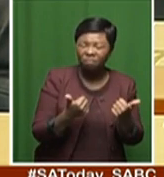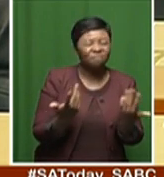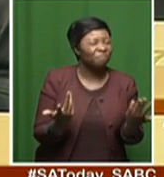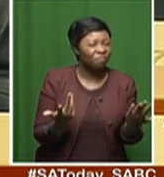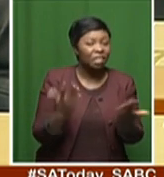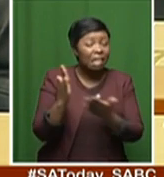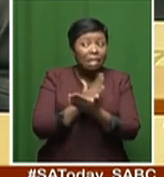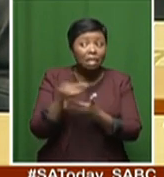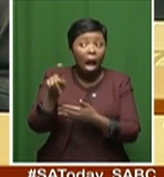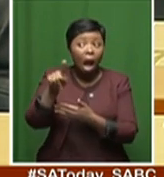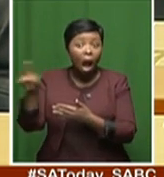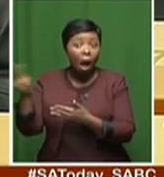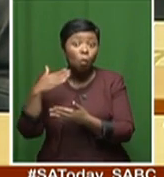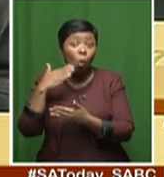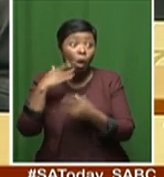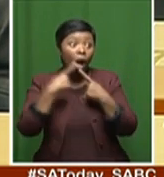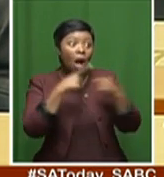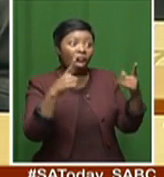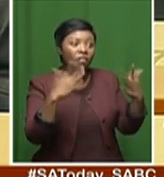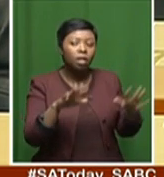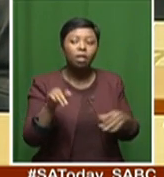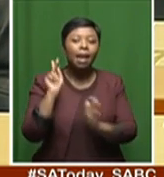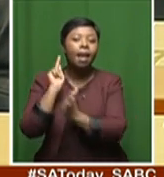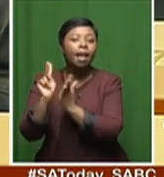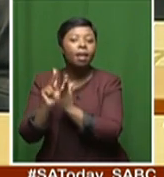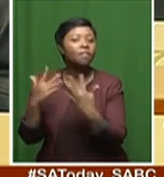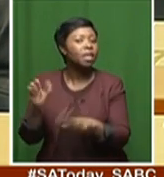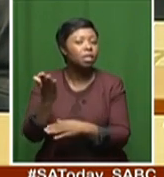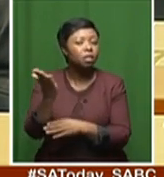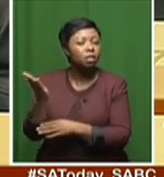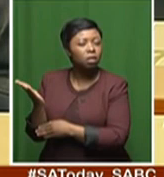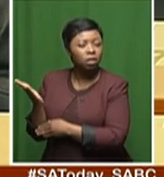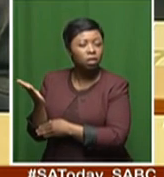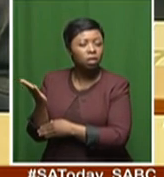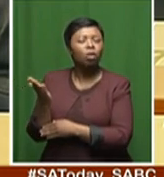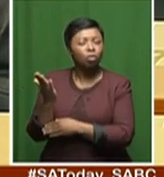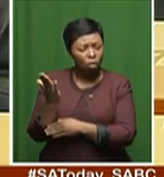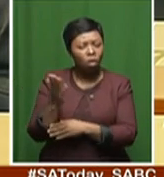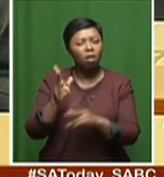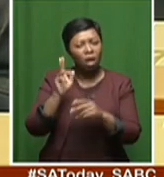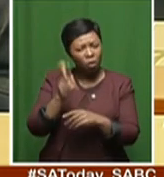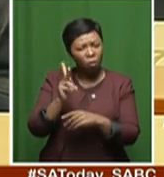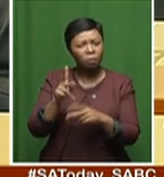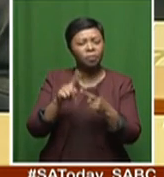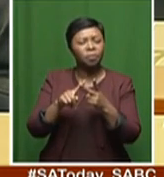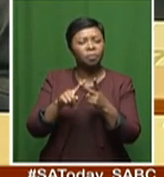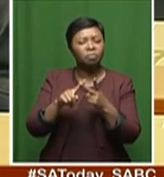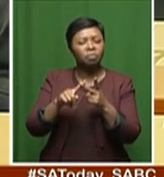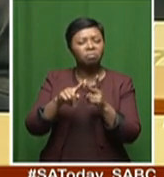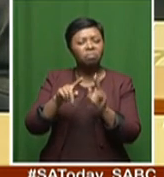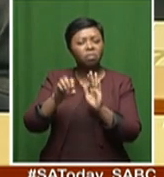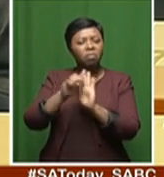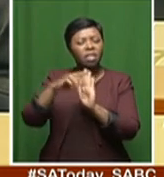killed. But I also want to pay tribute to journalists. Journalists have